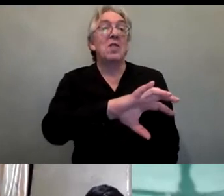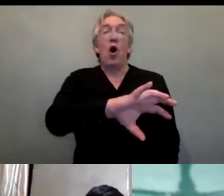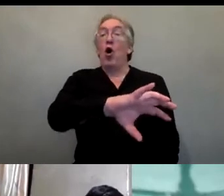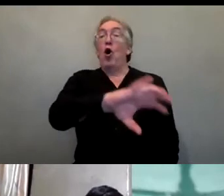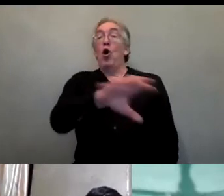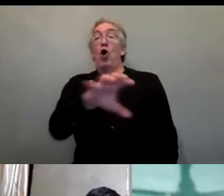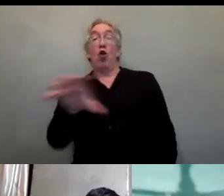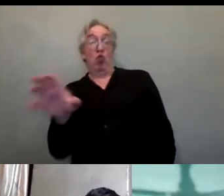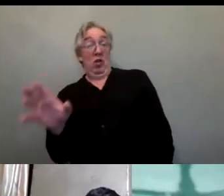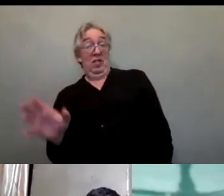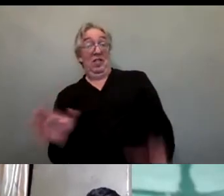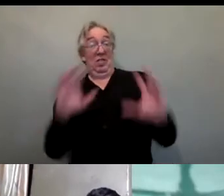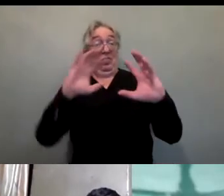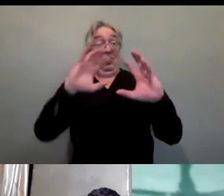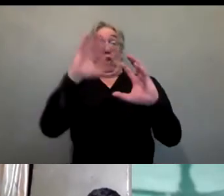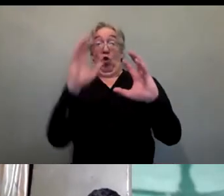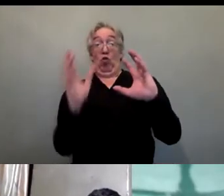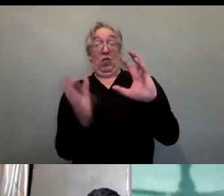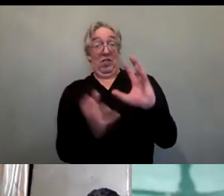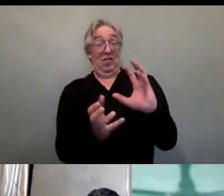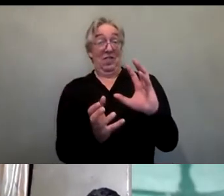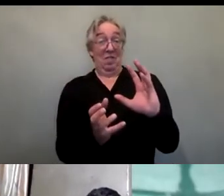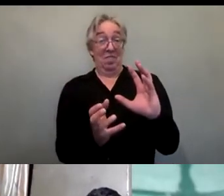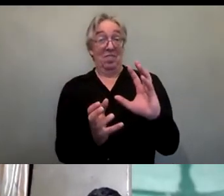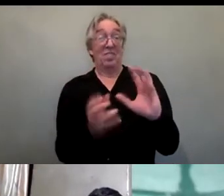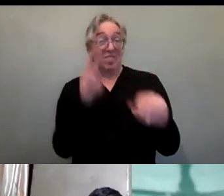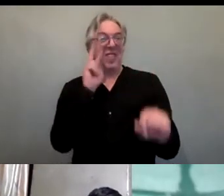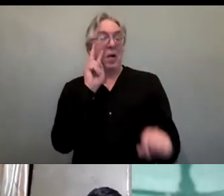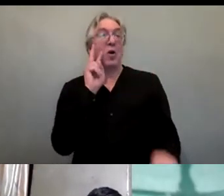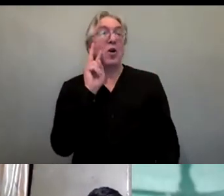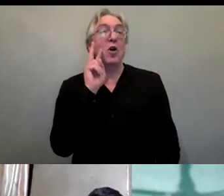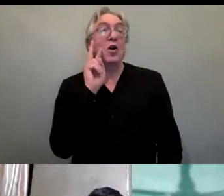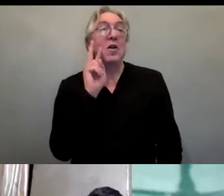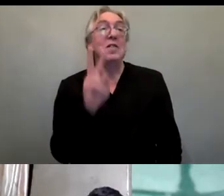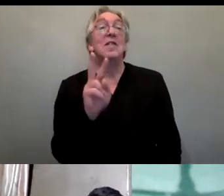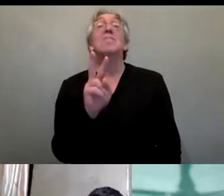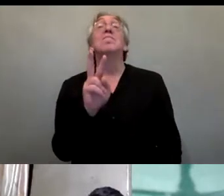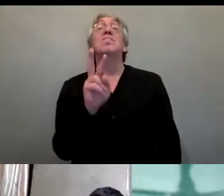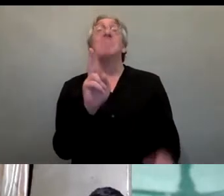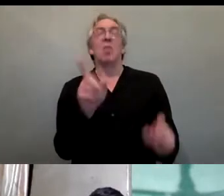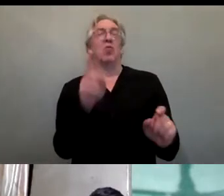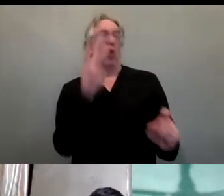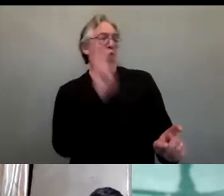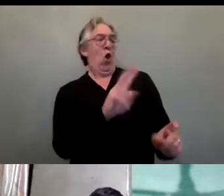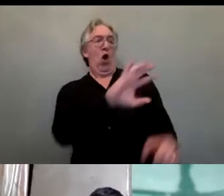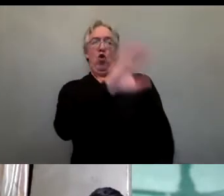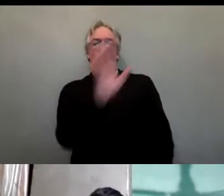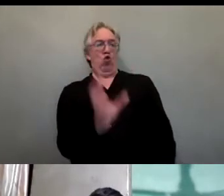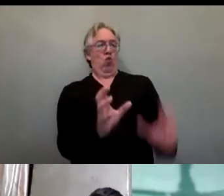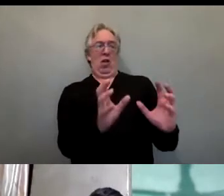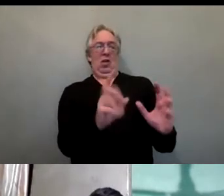and promising fact. In other terms, countries which have signed and ratified the convention early on